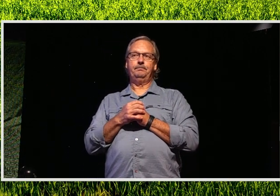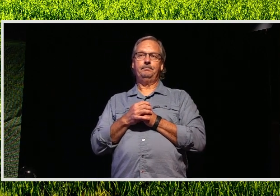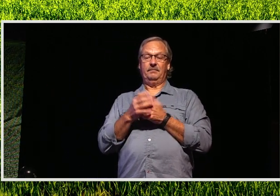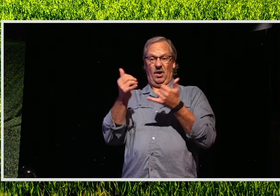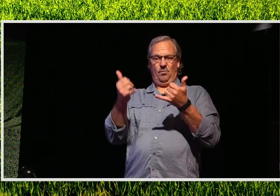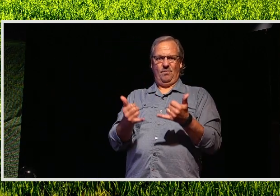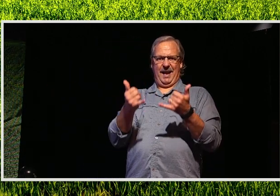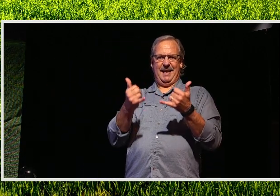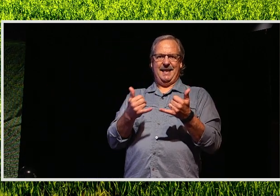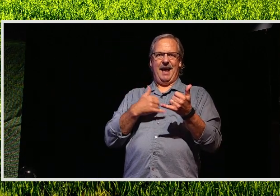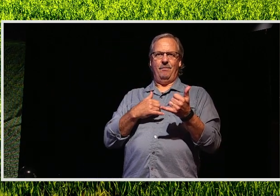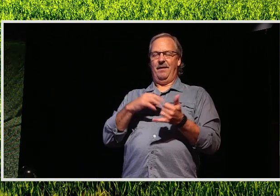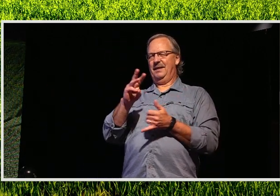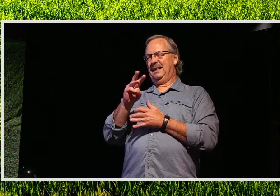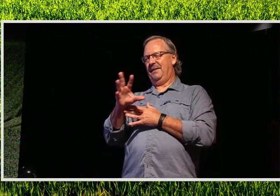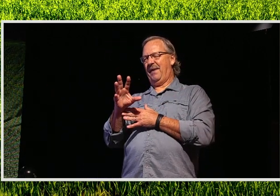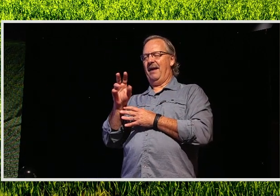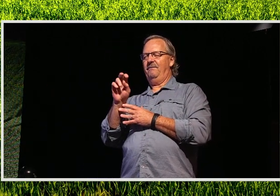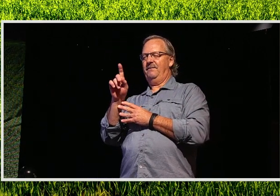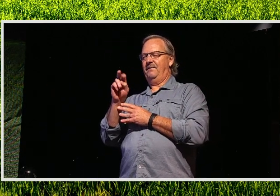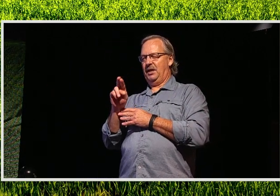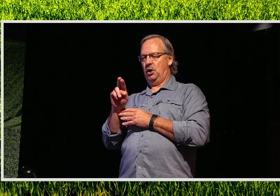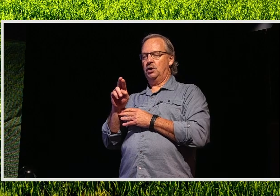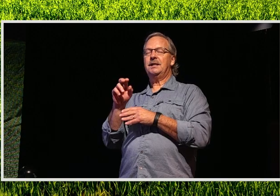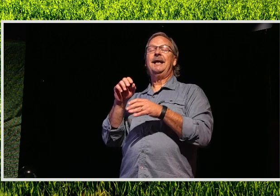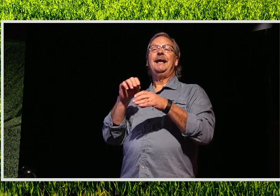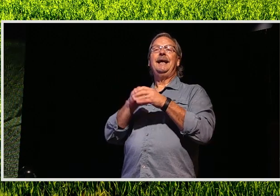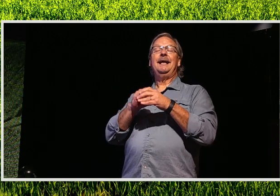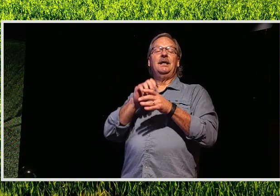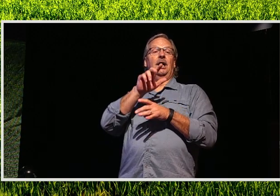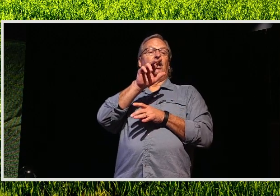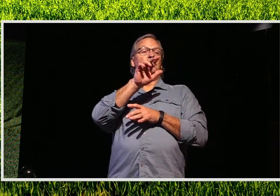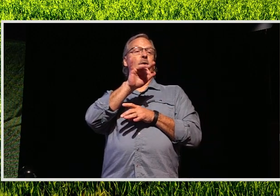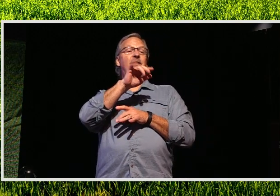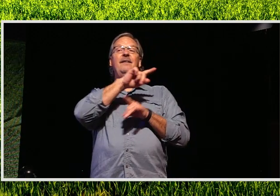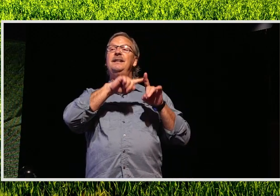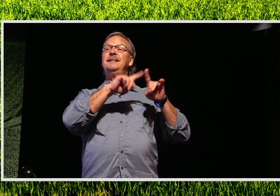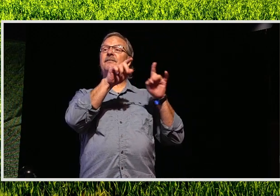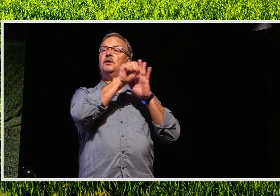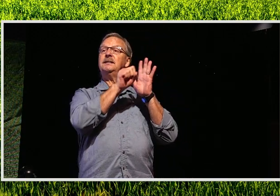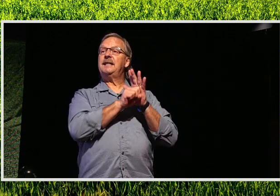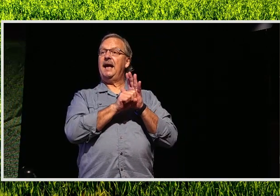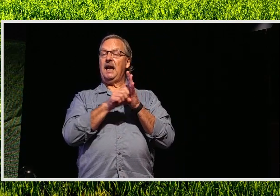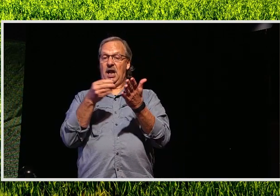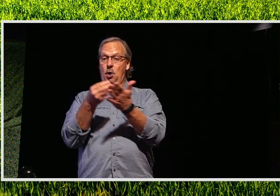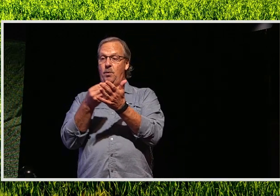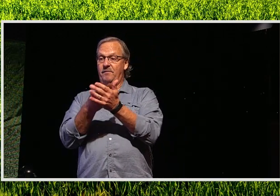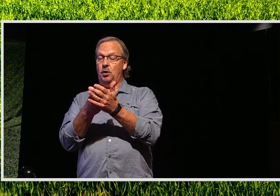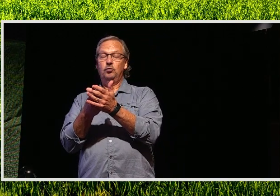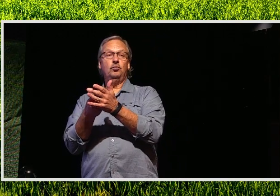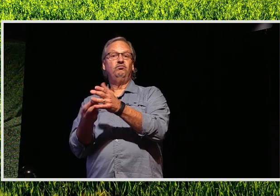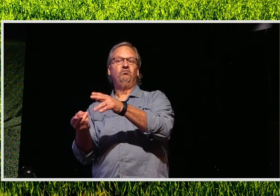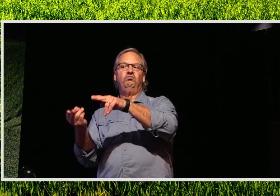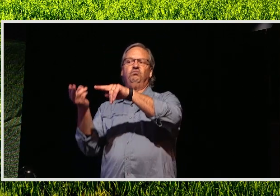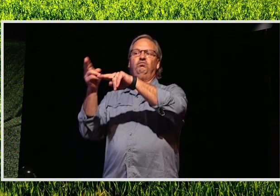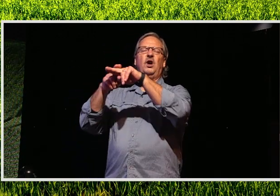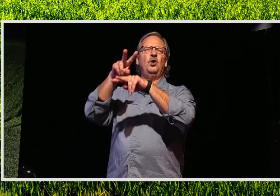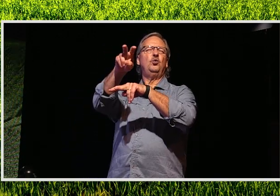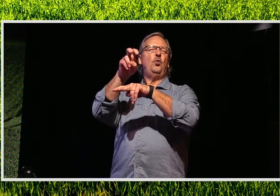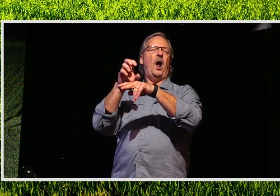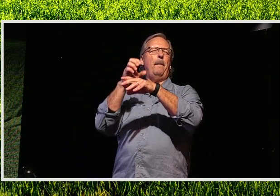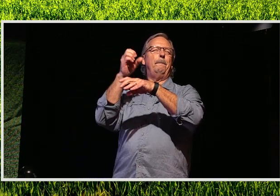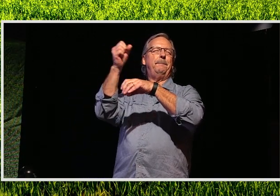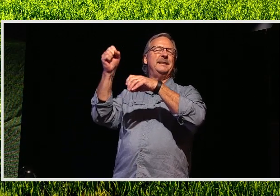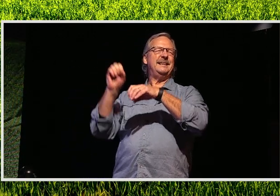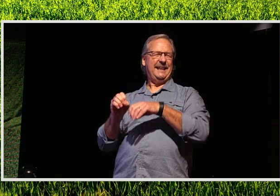Right now, we have 65 vendors in 25 different states, and our revenue has grown 200% year over year, every